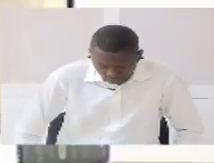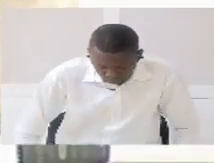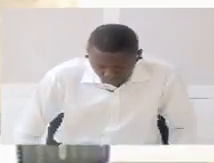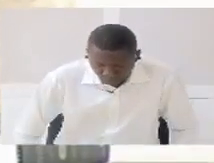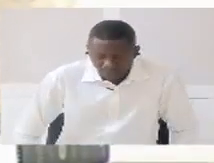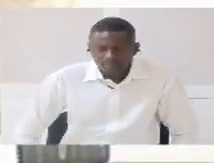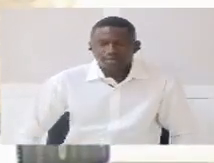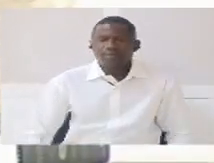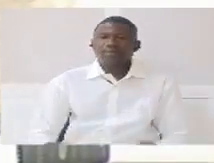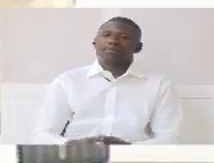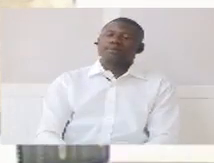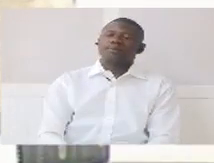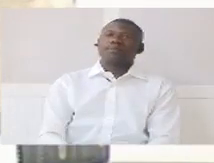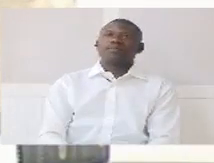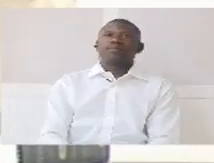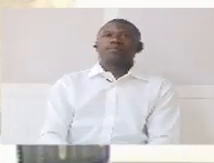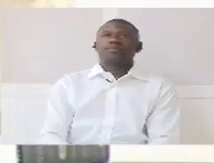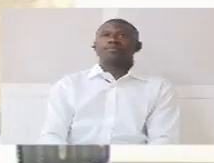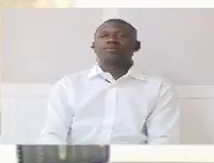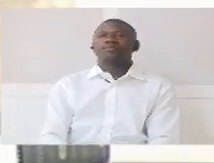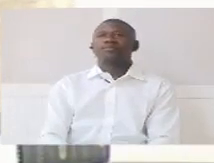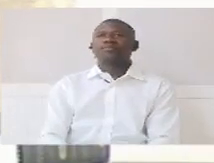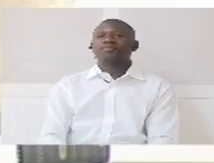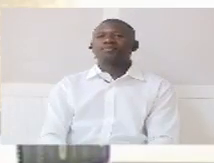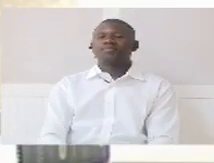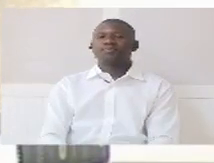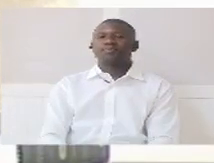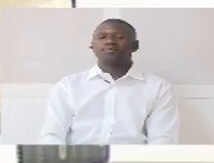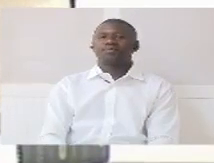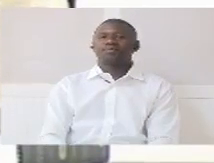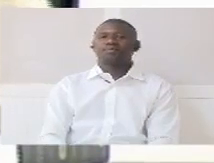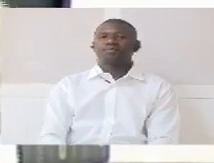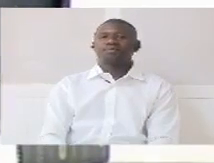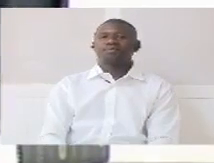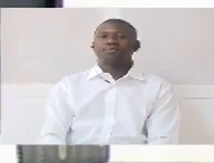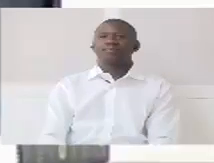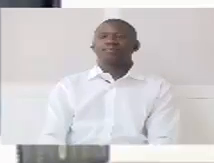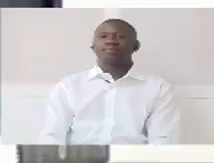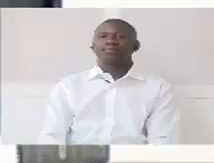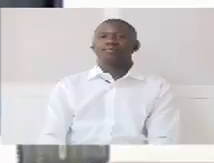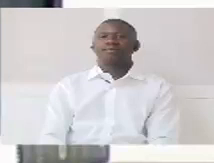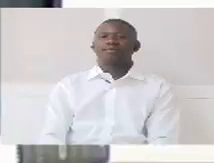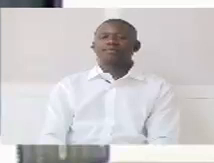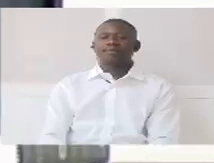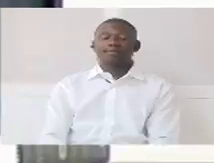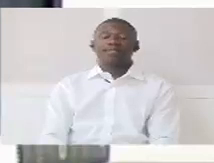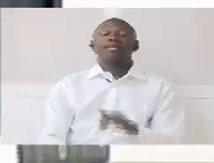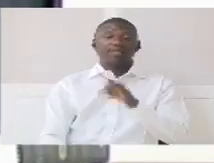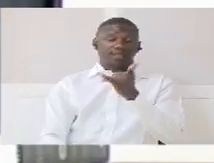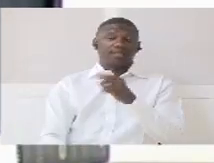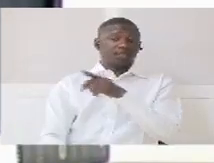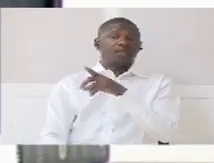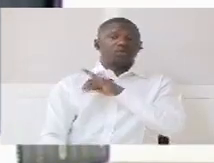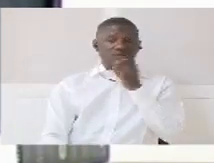iba tiletajiri ya kango dalilo le kango. Ah, yale tol mafo directly, but science nyo luminiketa. You know, they did not say